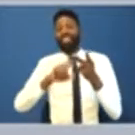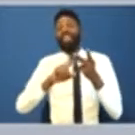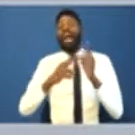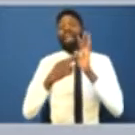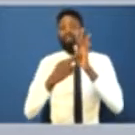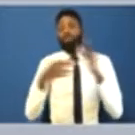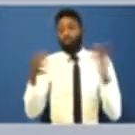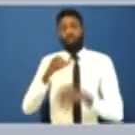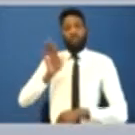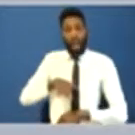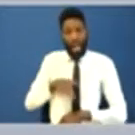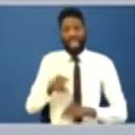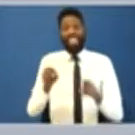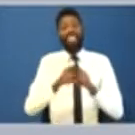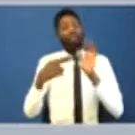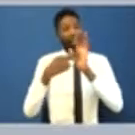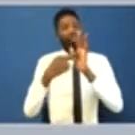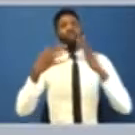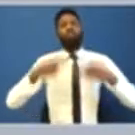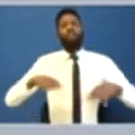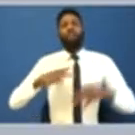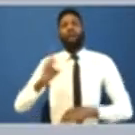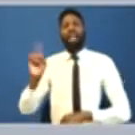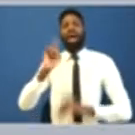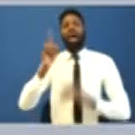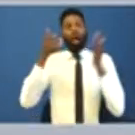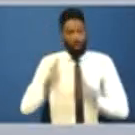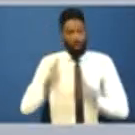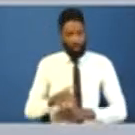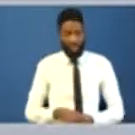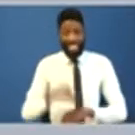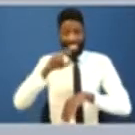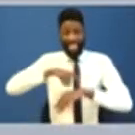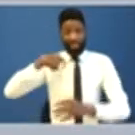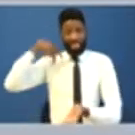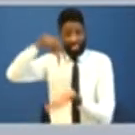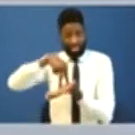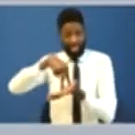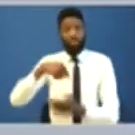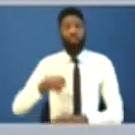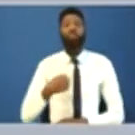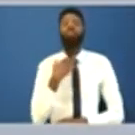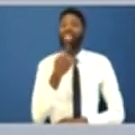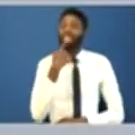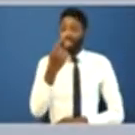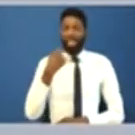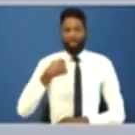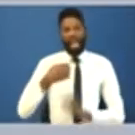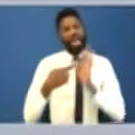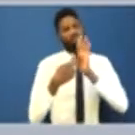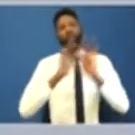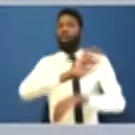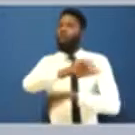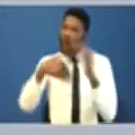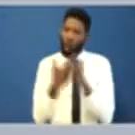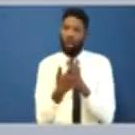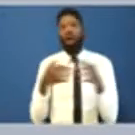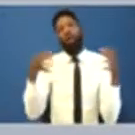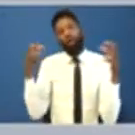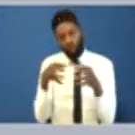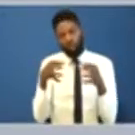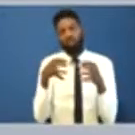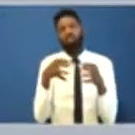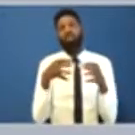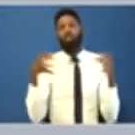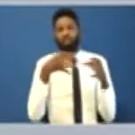a nairobi narutian and when i stand here want to say that i am presenting the whole group from the